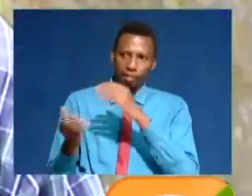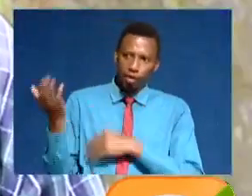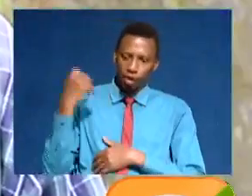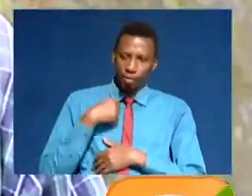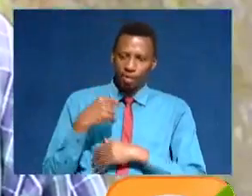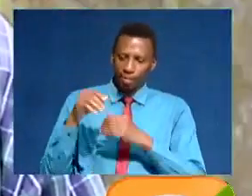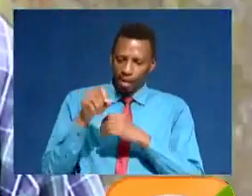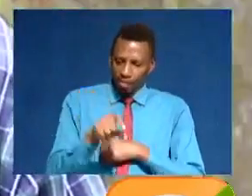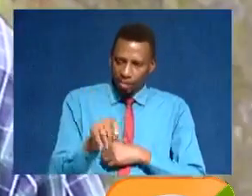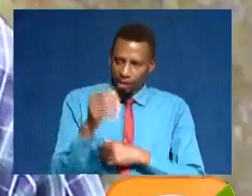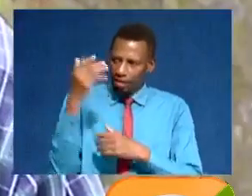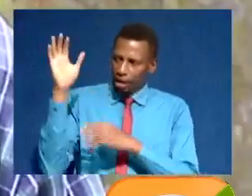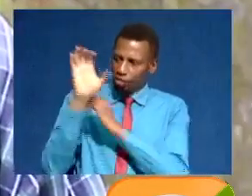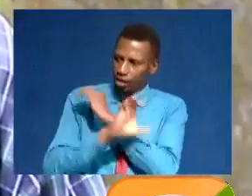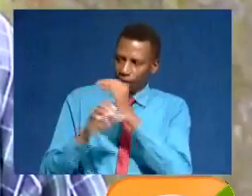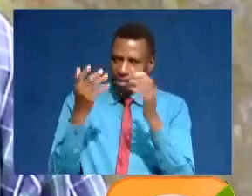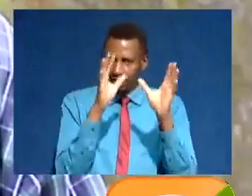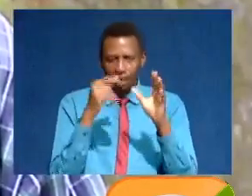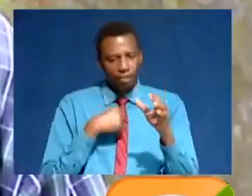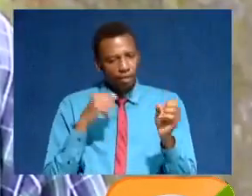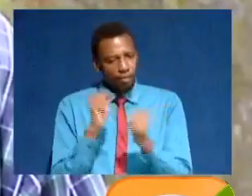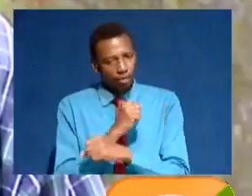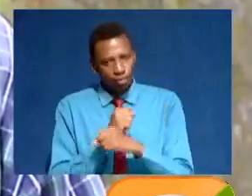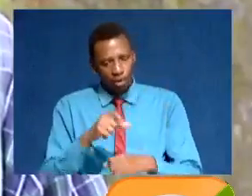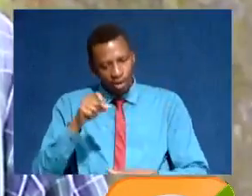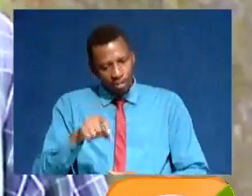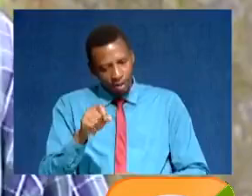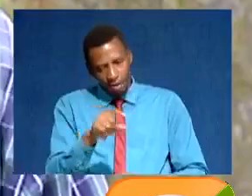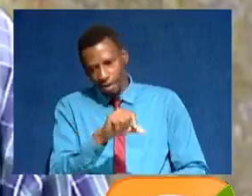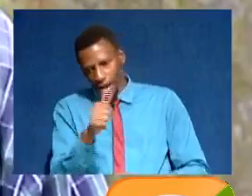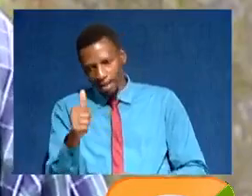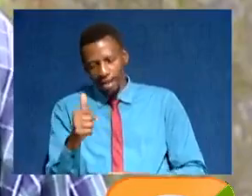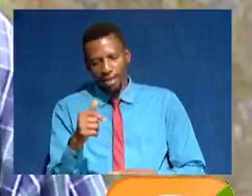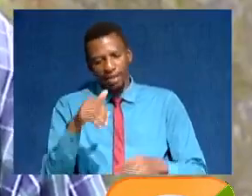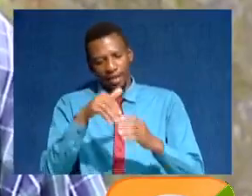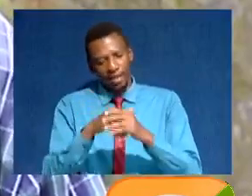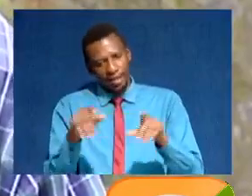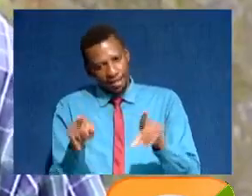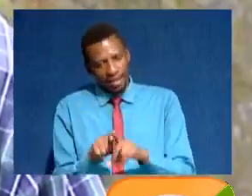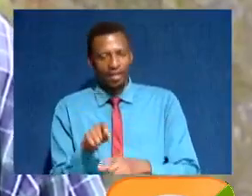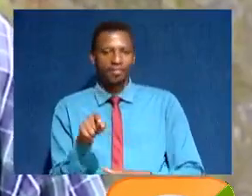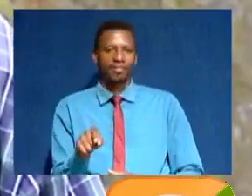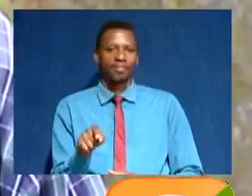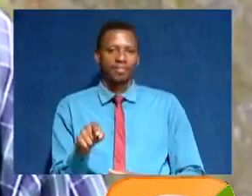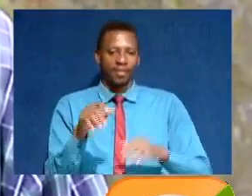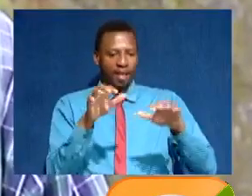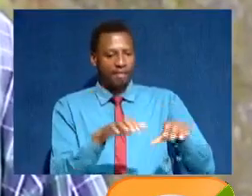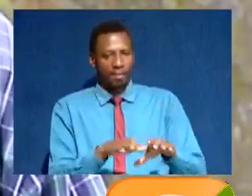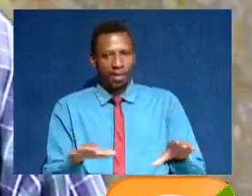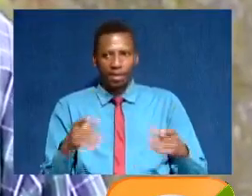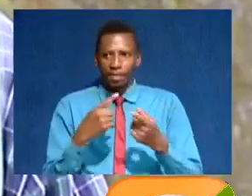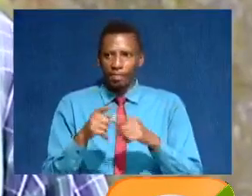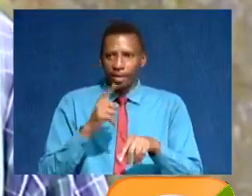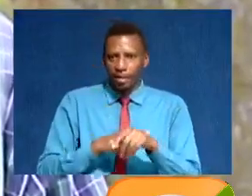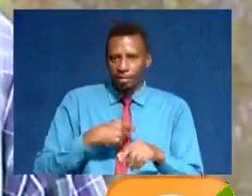ilikuwa siwezi panda mimea ingine ndani ya the same shamba. But when I learned about